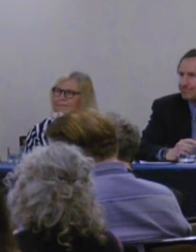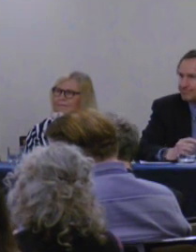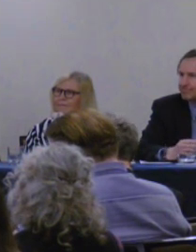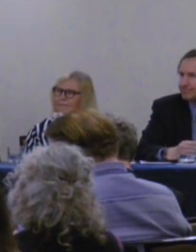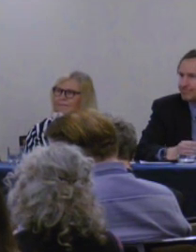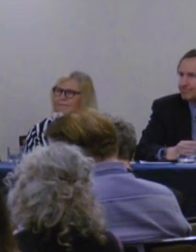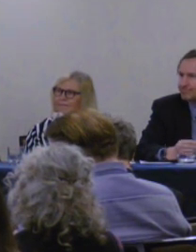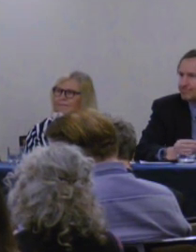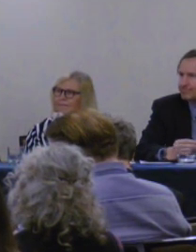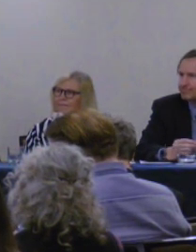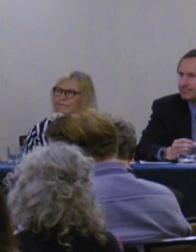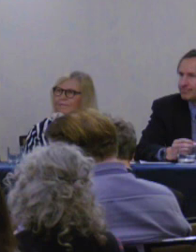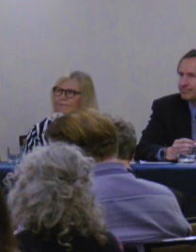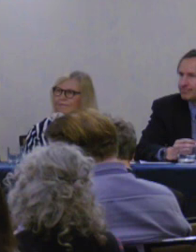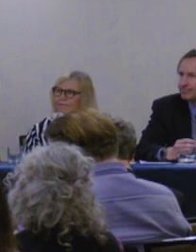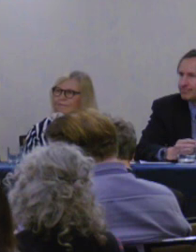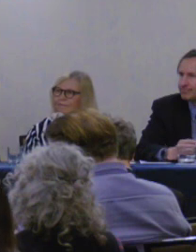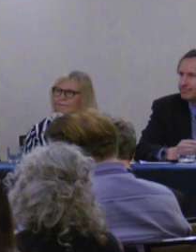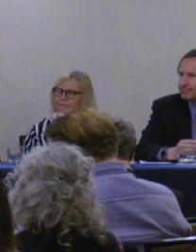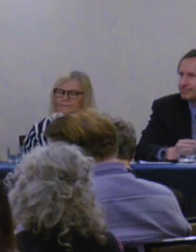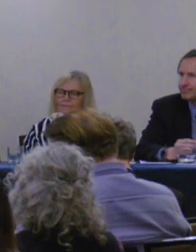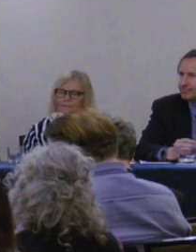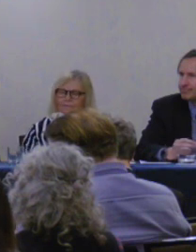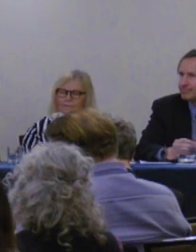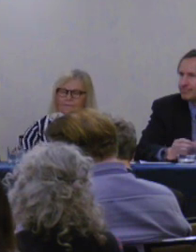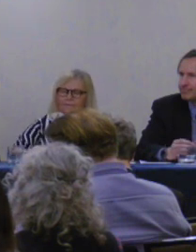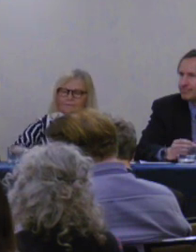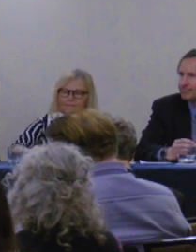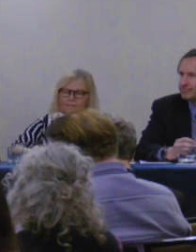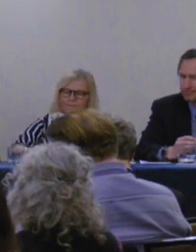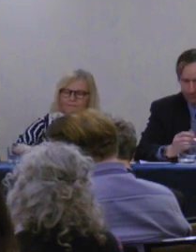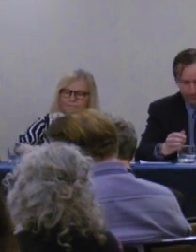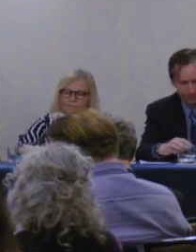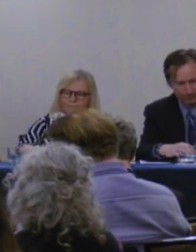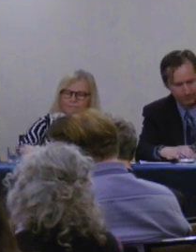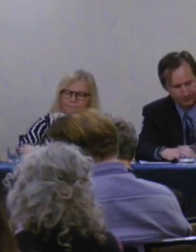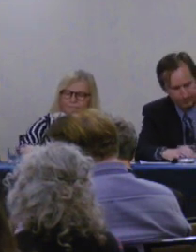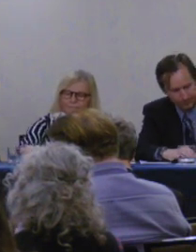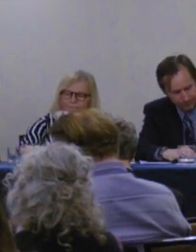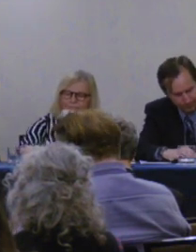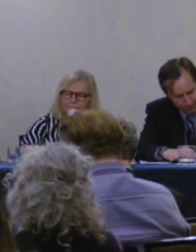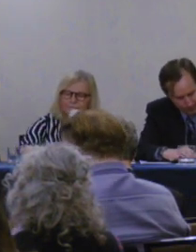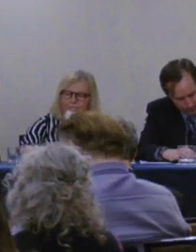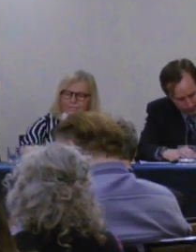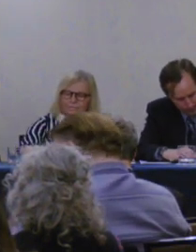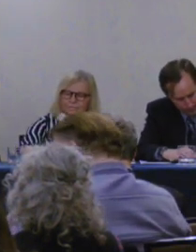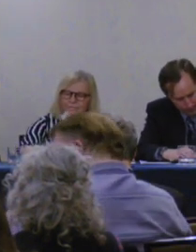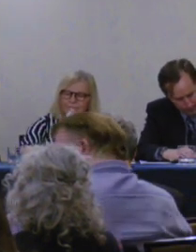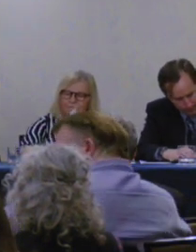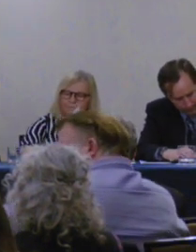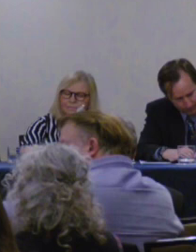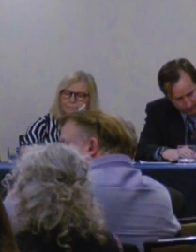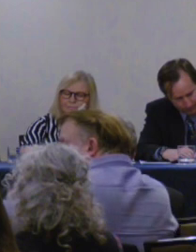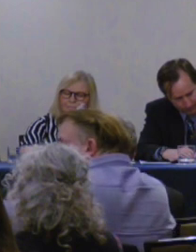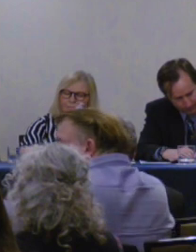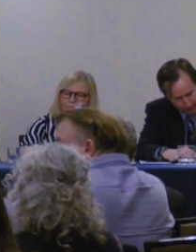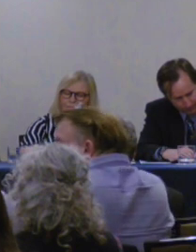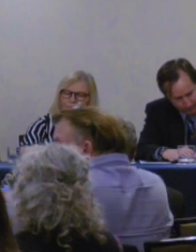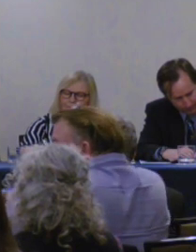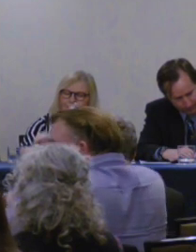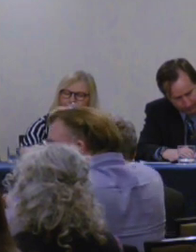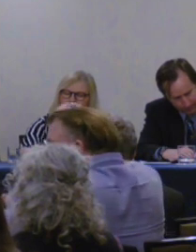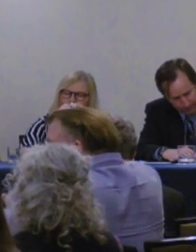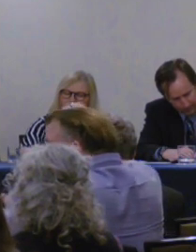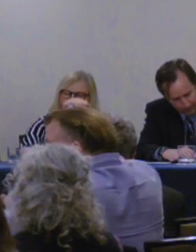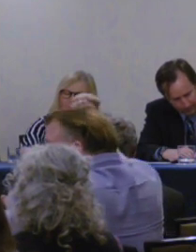I think that's particularly true for secondary education, but I think also very much so in a lot of foundational literacies. So my question